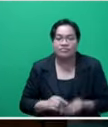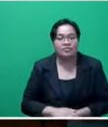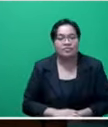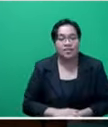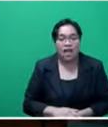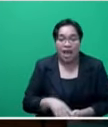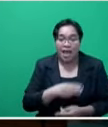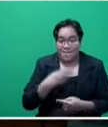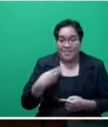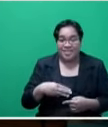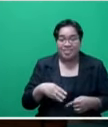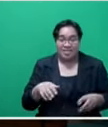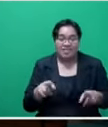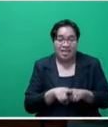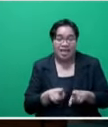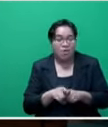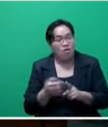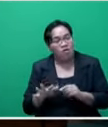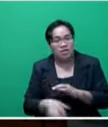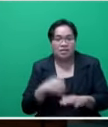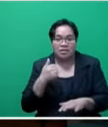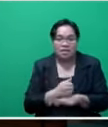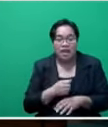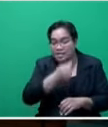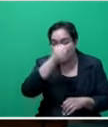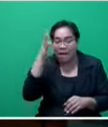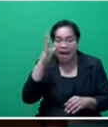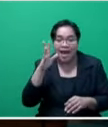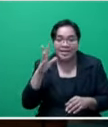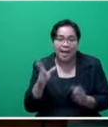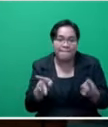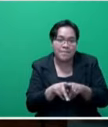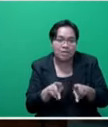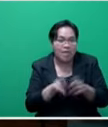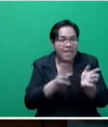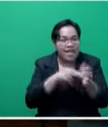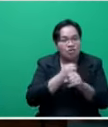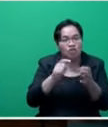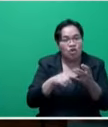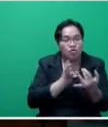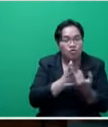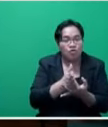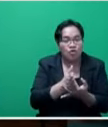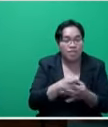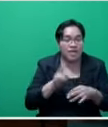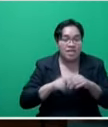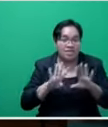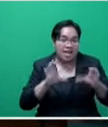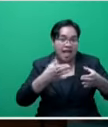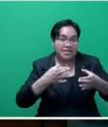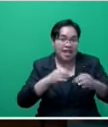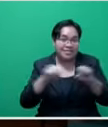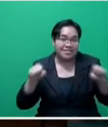has also established a smart partnership with the non-government organization through the Fiji cluster system